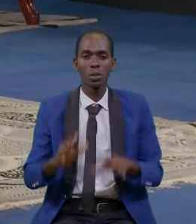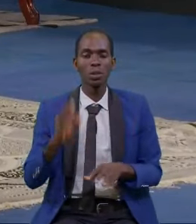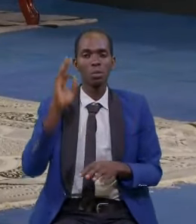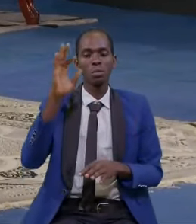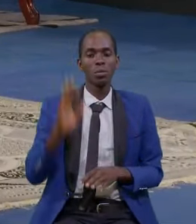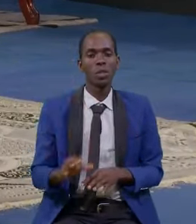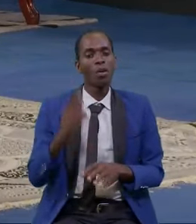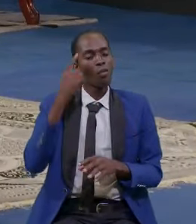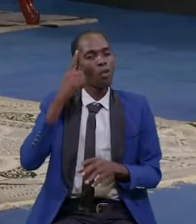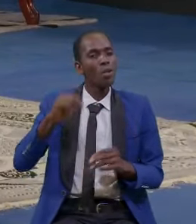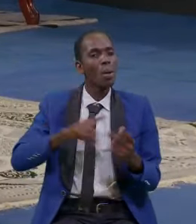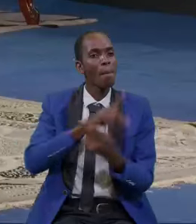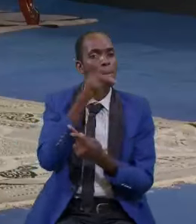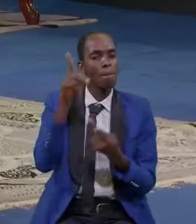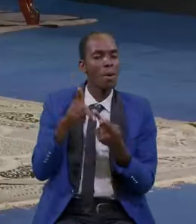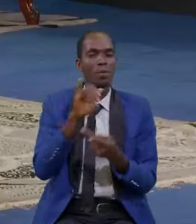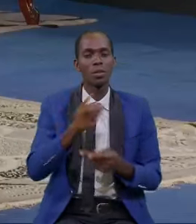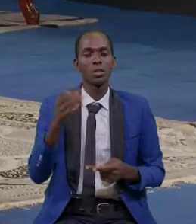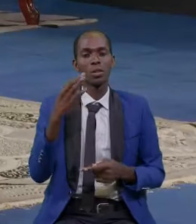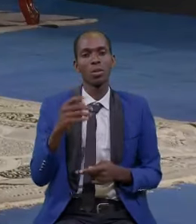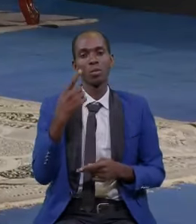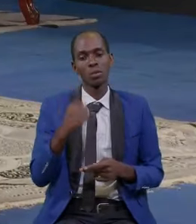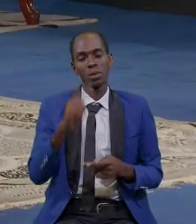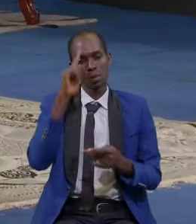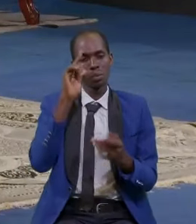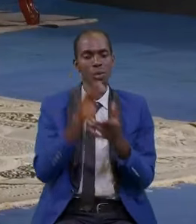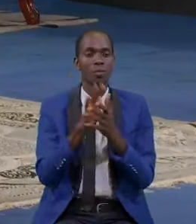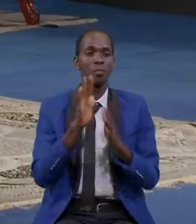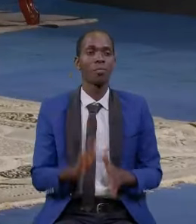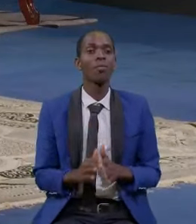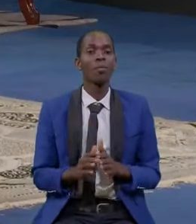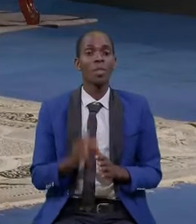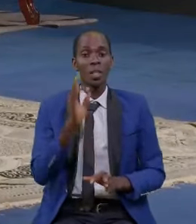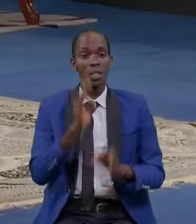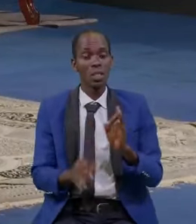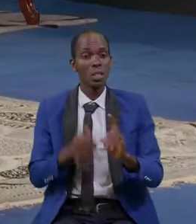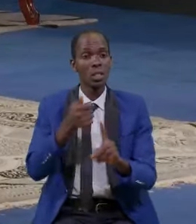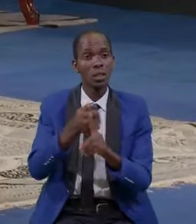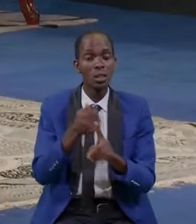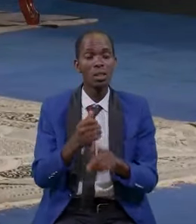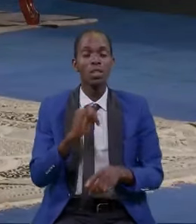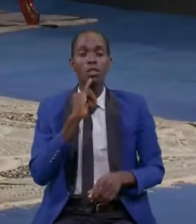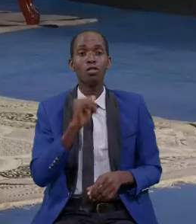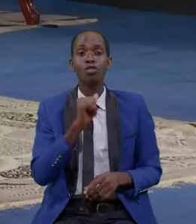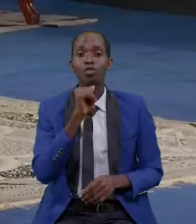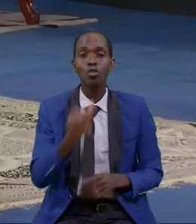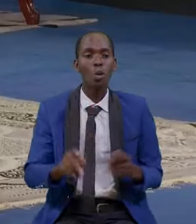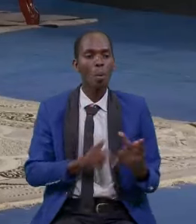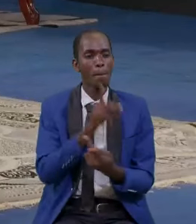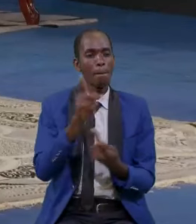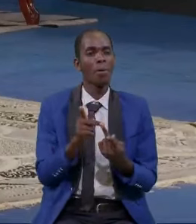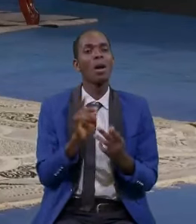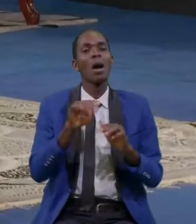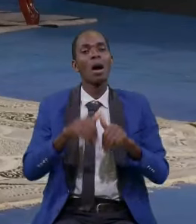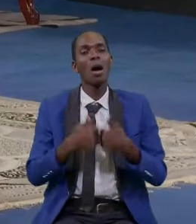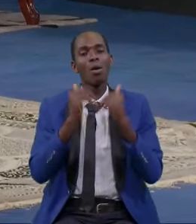is supposed to perfect the saints. If he himself is not perfected, how can he perfect other